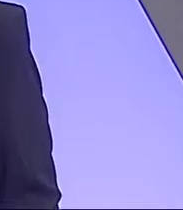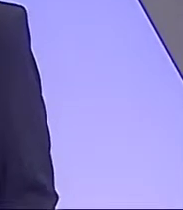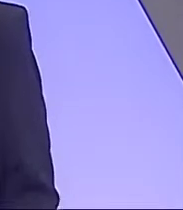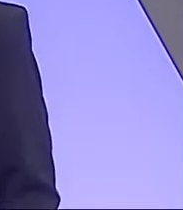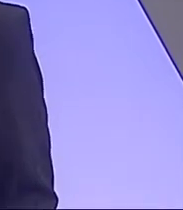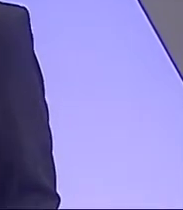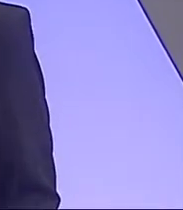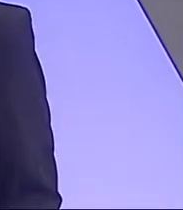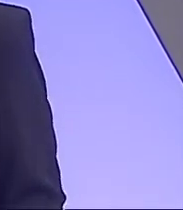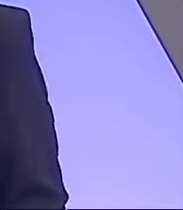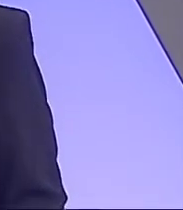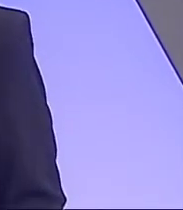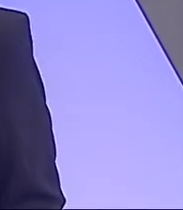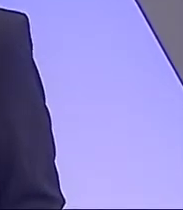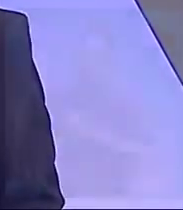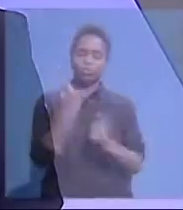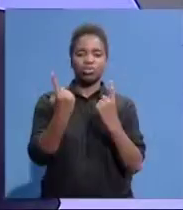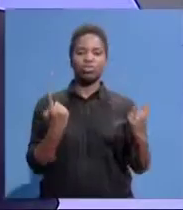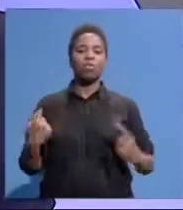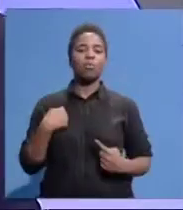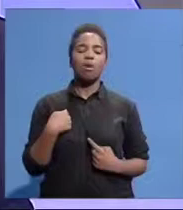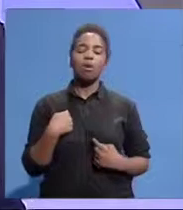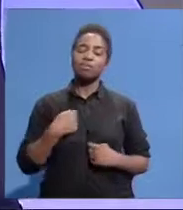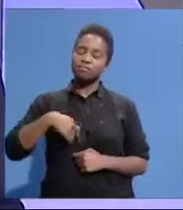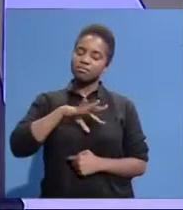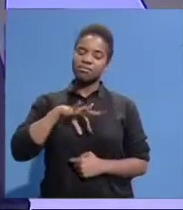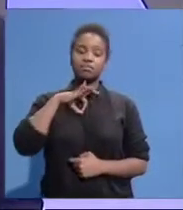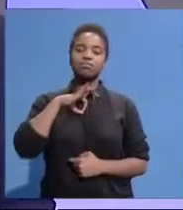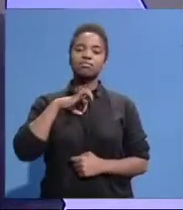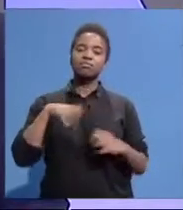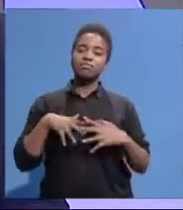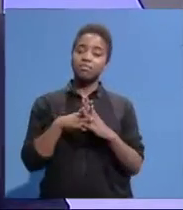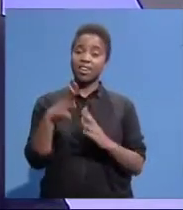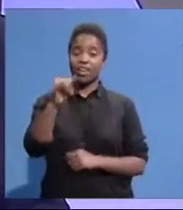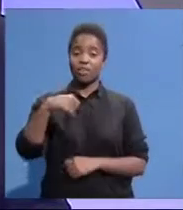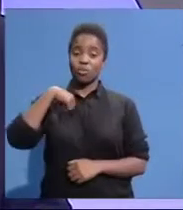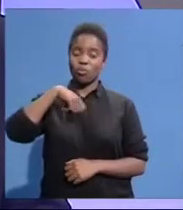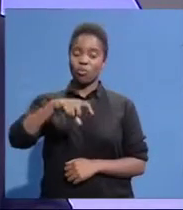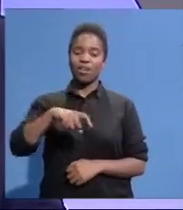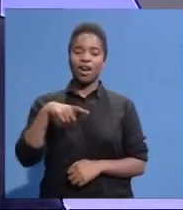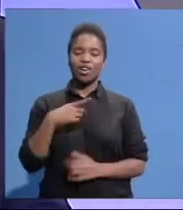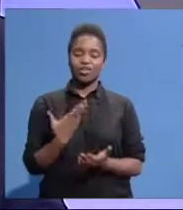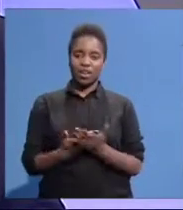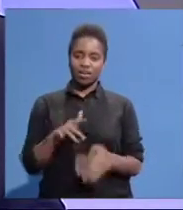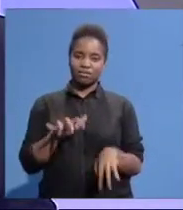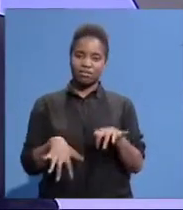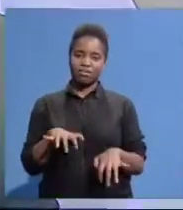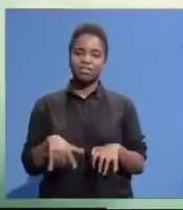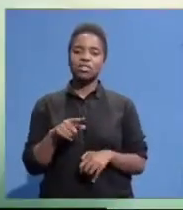and continue supporting each other through this very difficult time. And if you'd like to share your thoughts with us, you can do so at